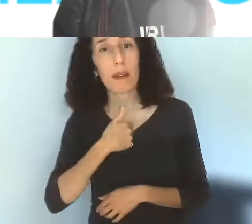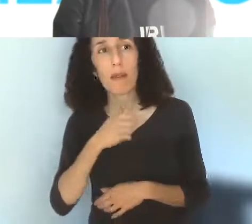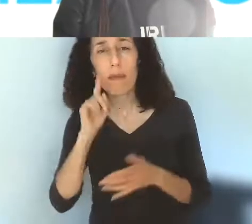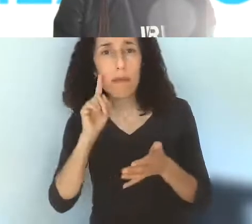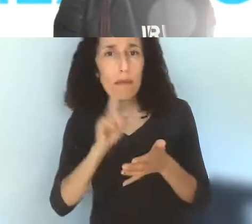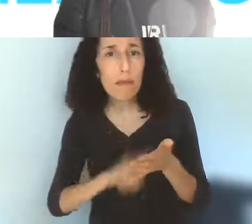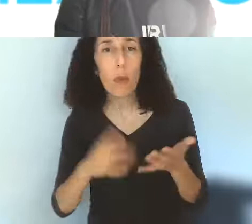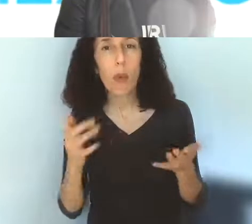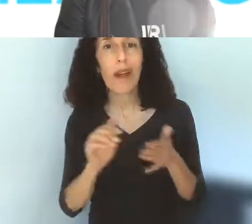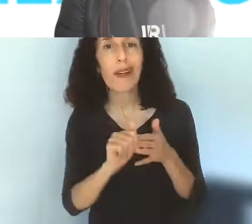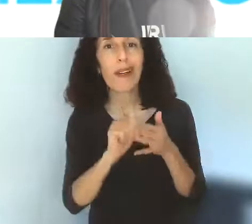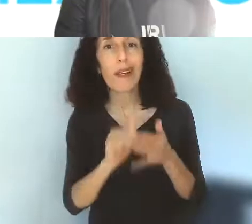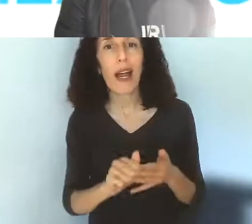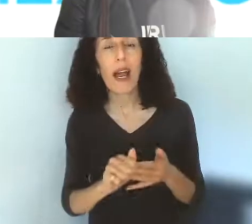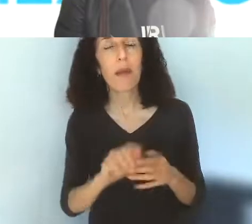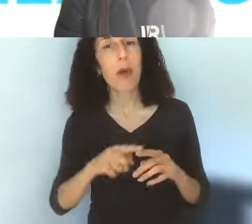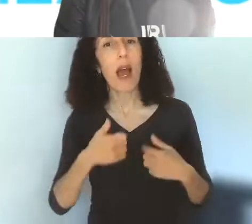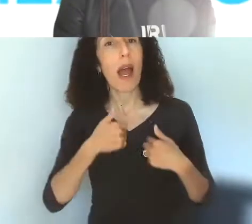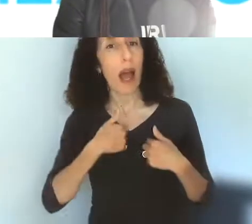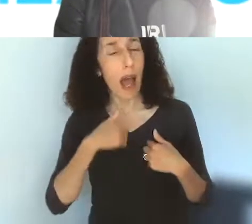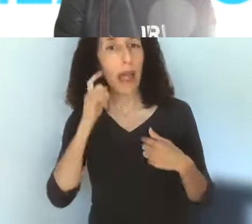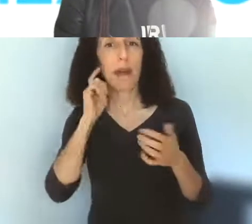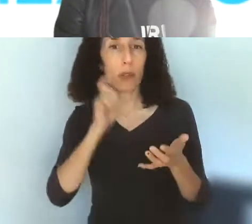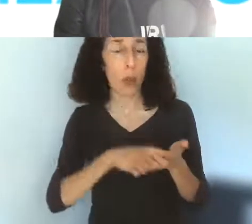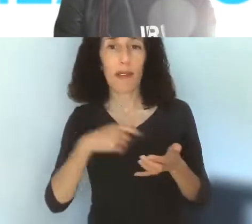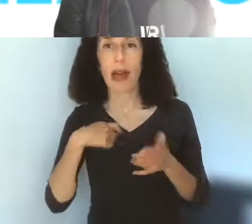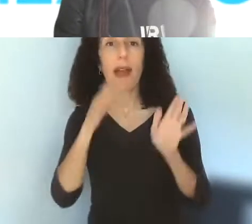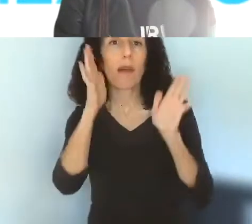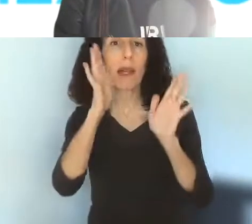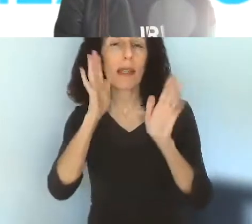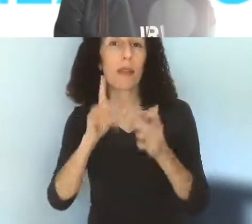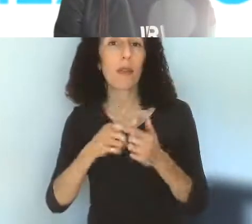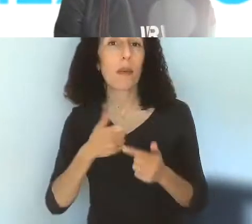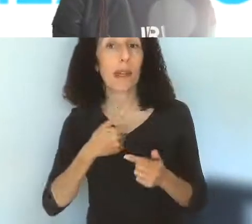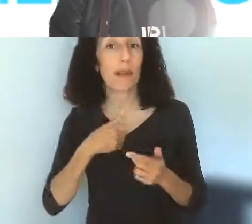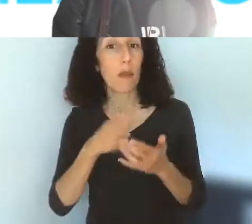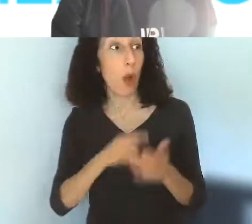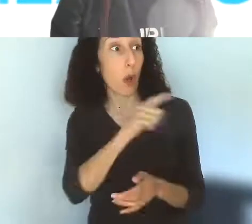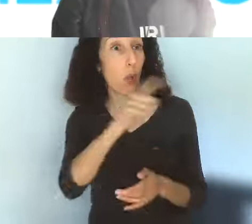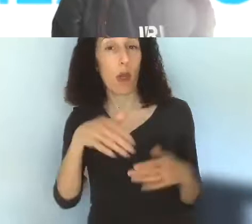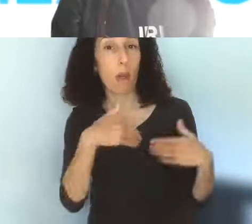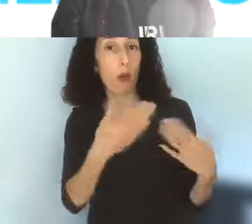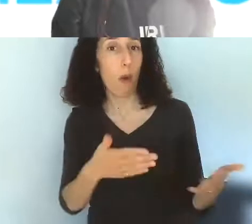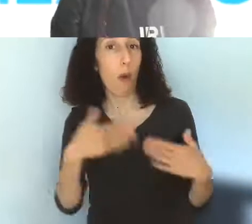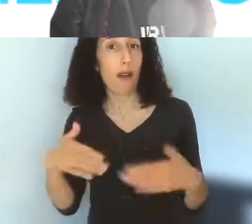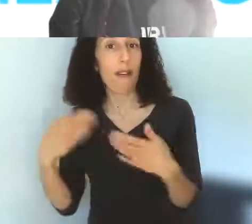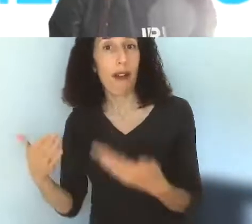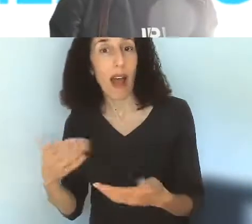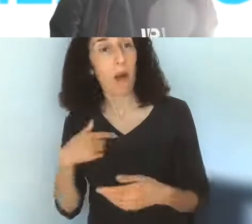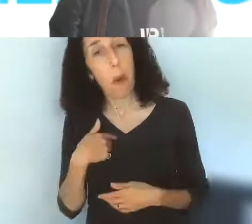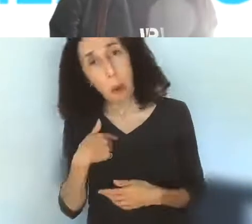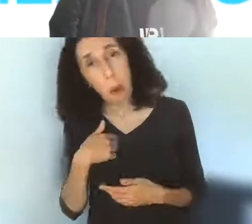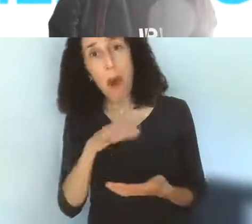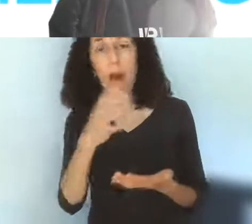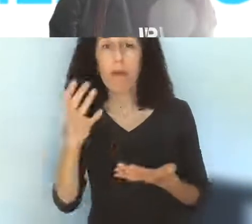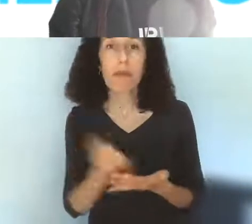attention. I go to a lot of events where I think you're right that so much evolved during COVID, you know, that didn't even exist a